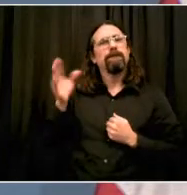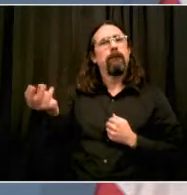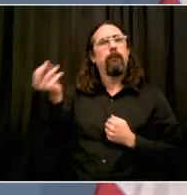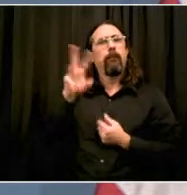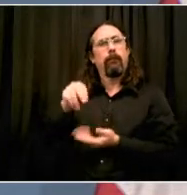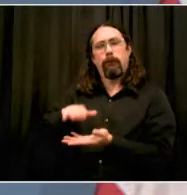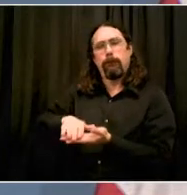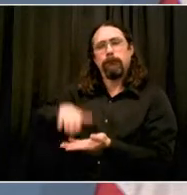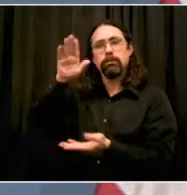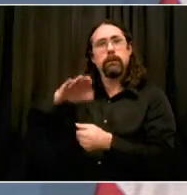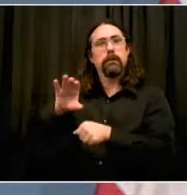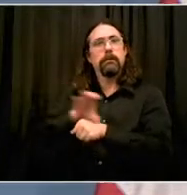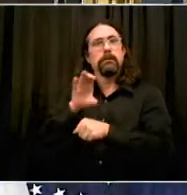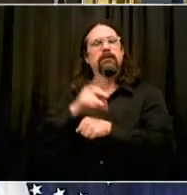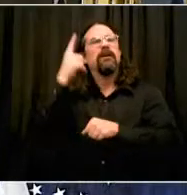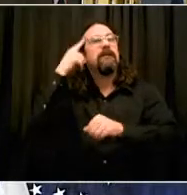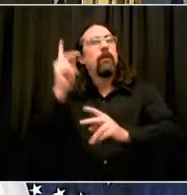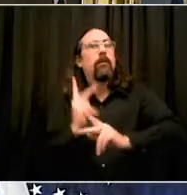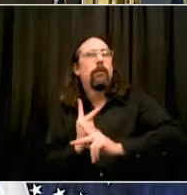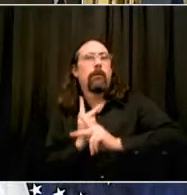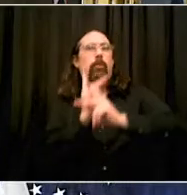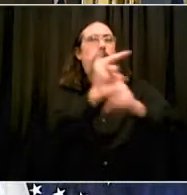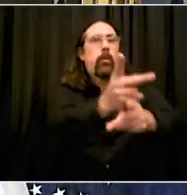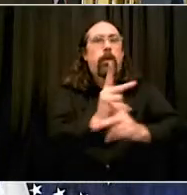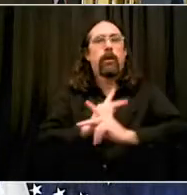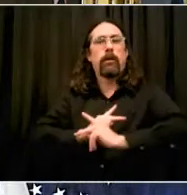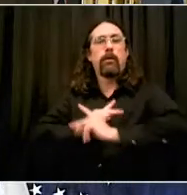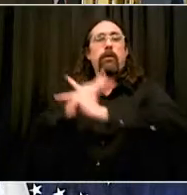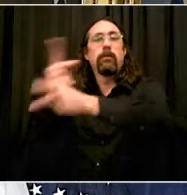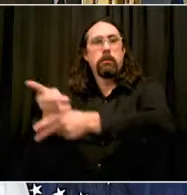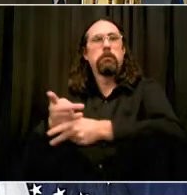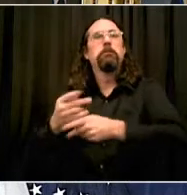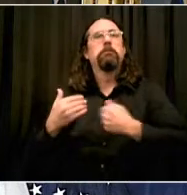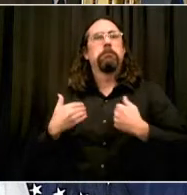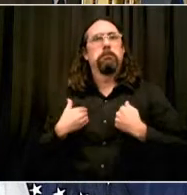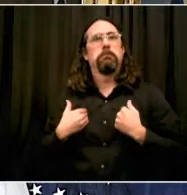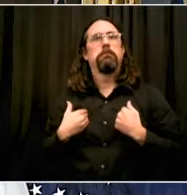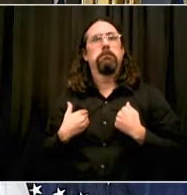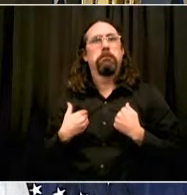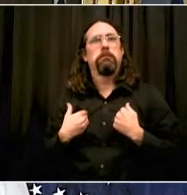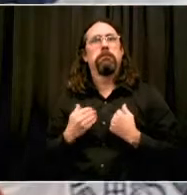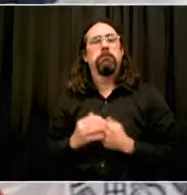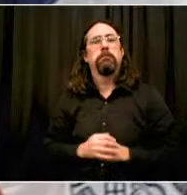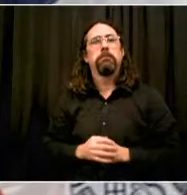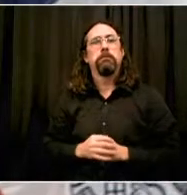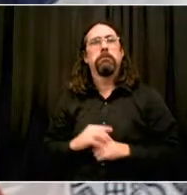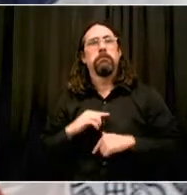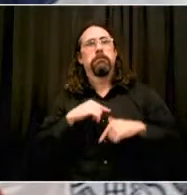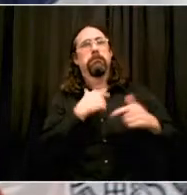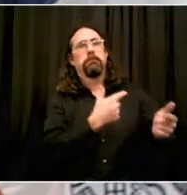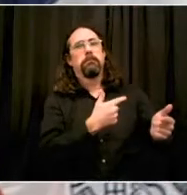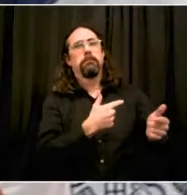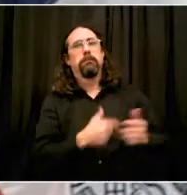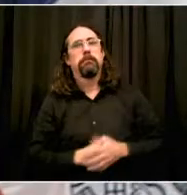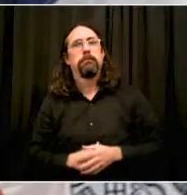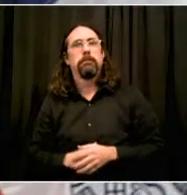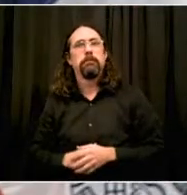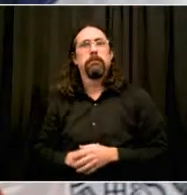back into the hands of students. Go ahead. The next is Rich Lamb from WCBS 880.